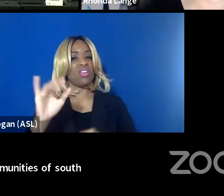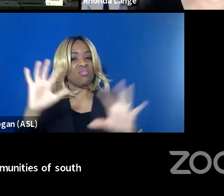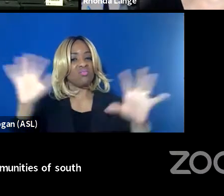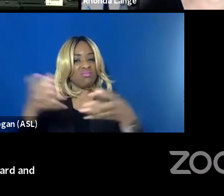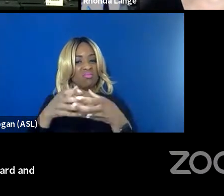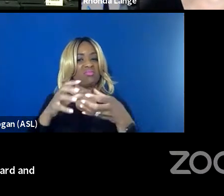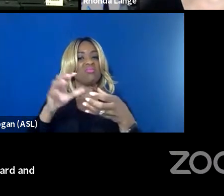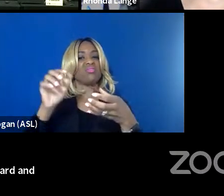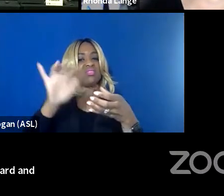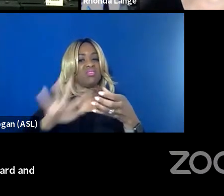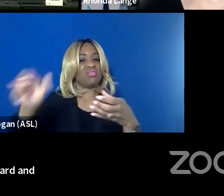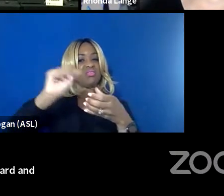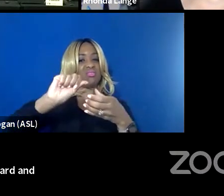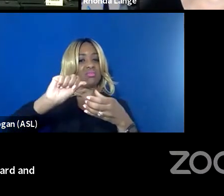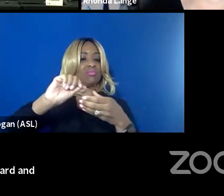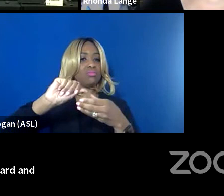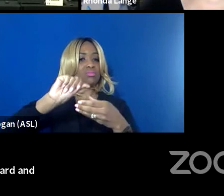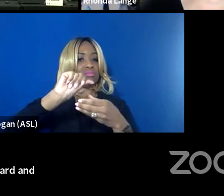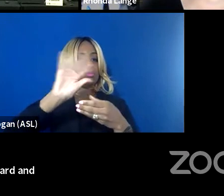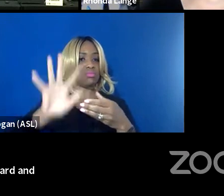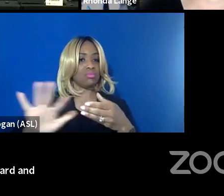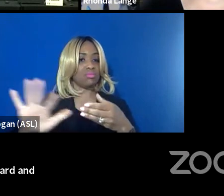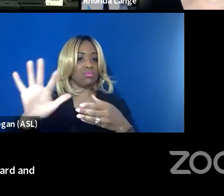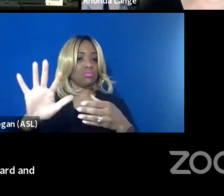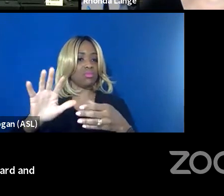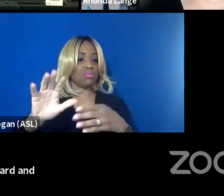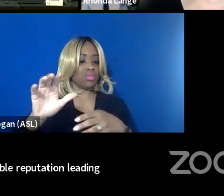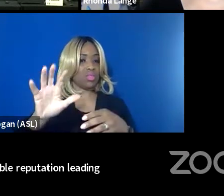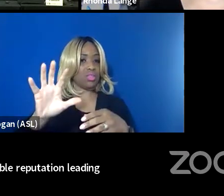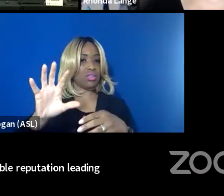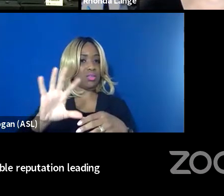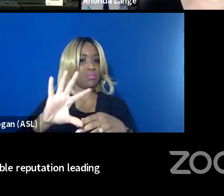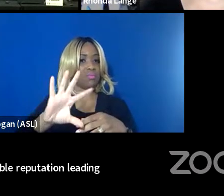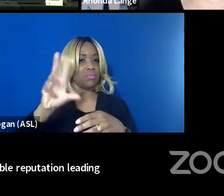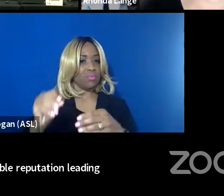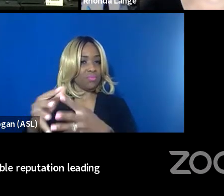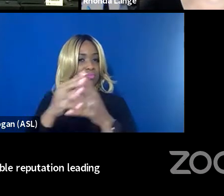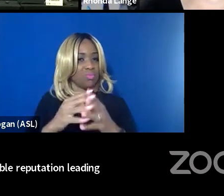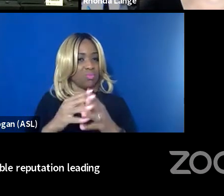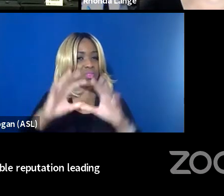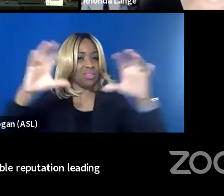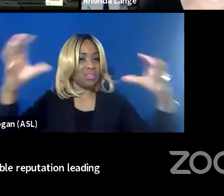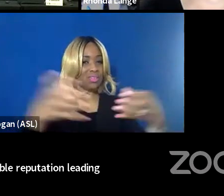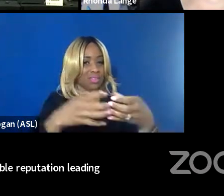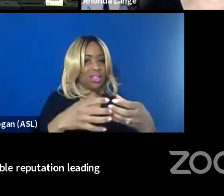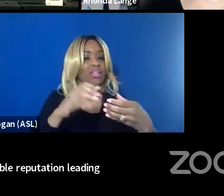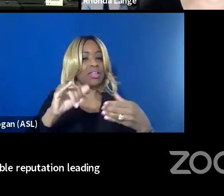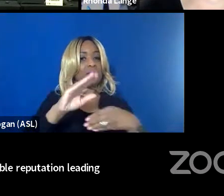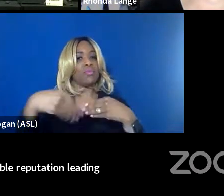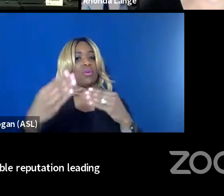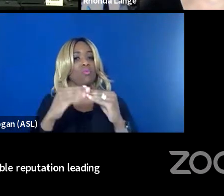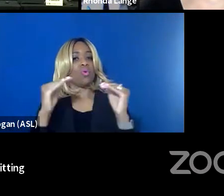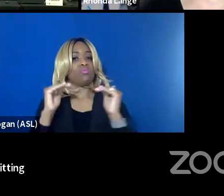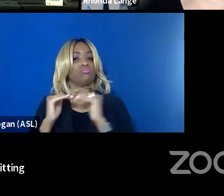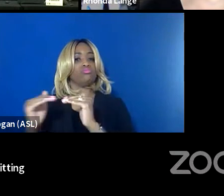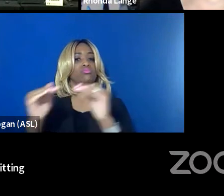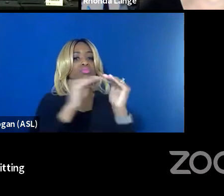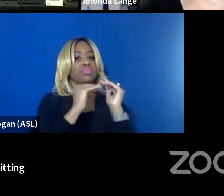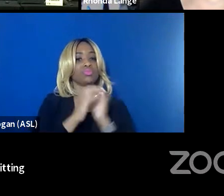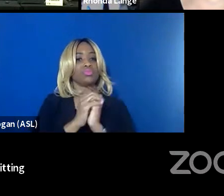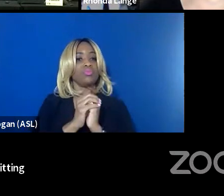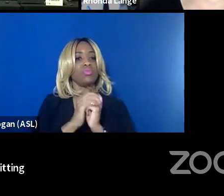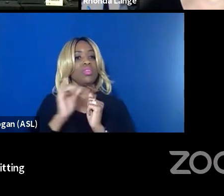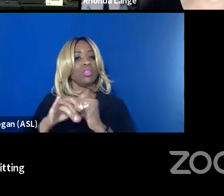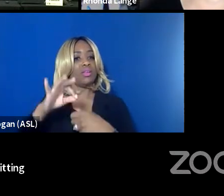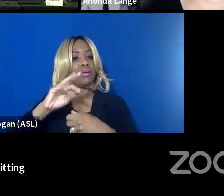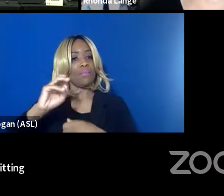representation, leading to policies benefiting the greater community. Providing more diverse representation at all levels of government is important. Electoral